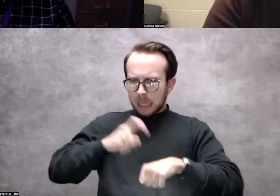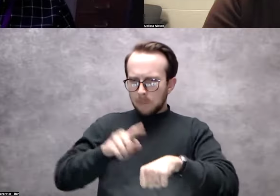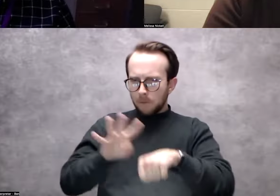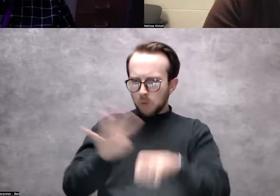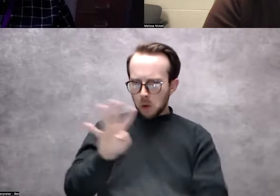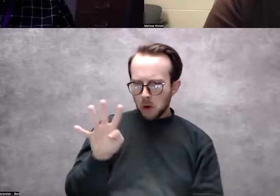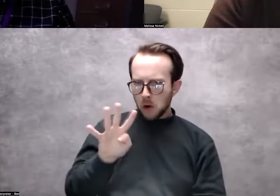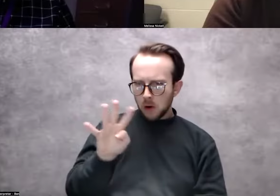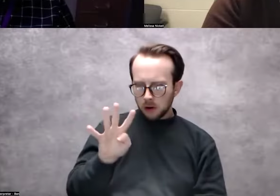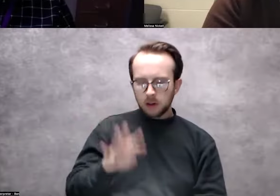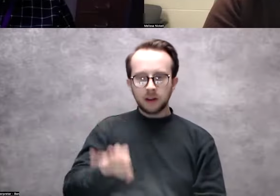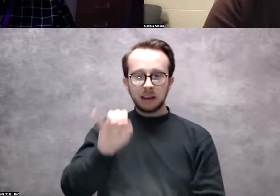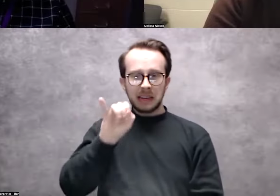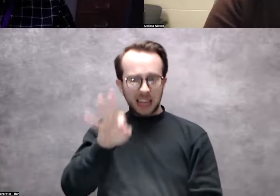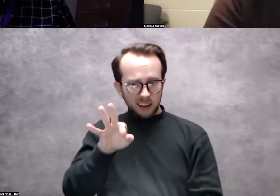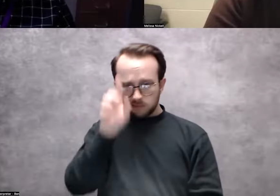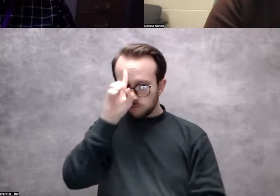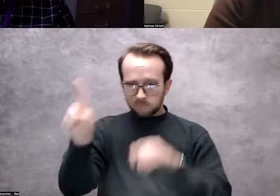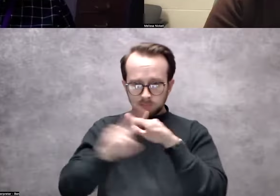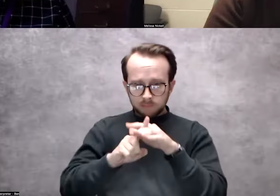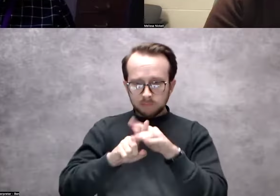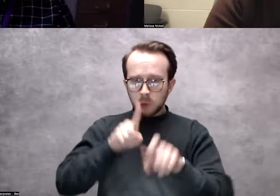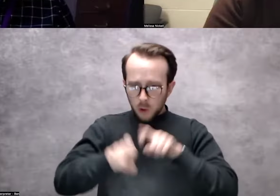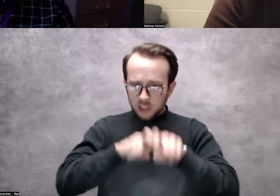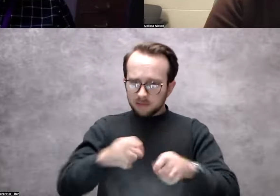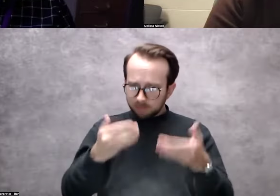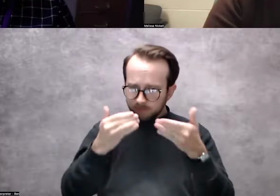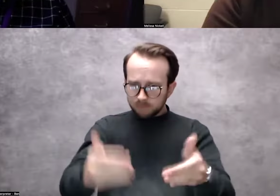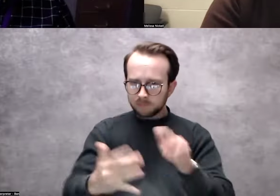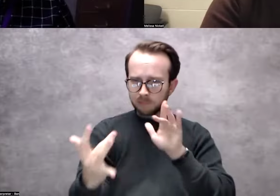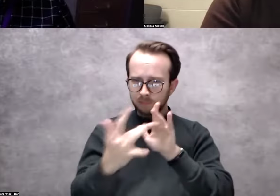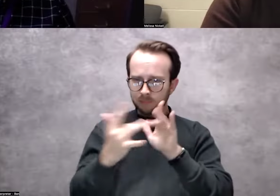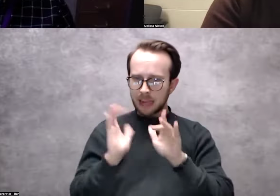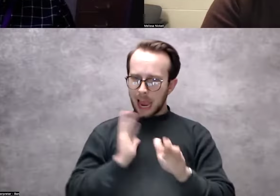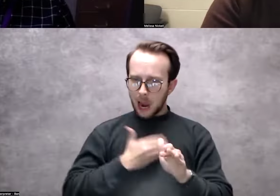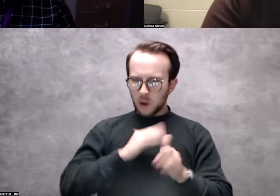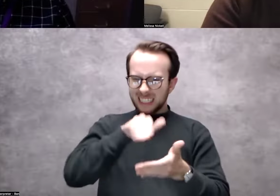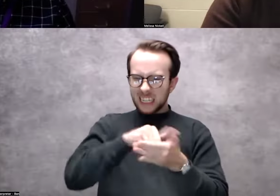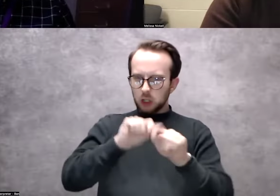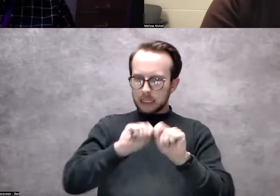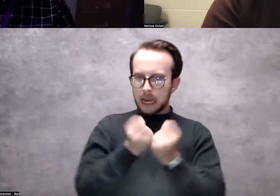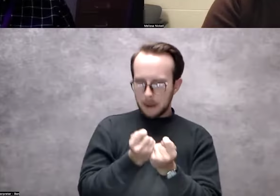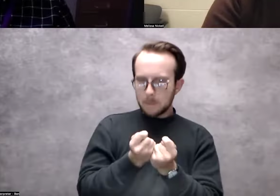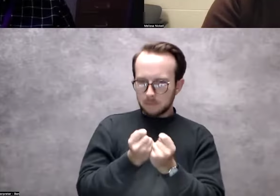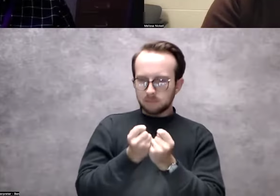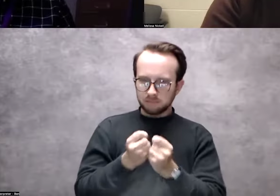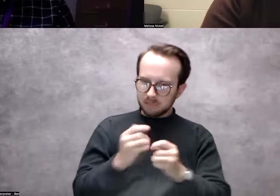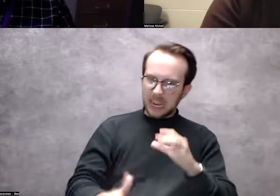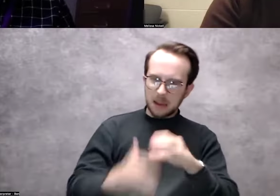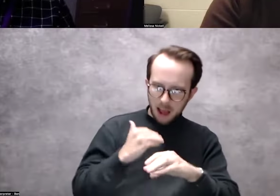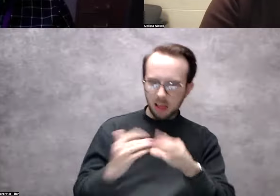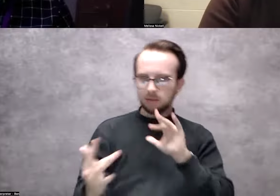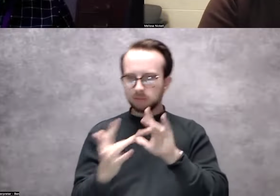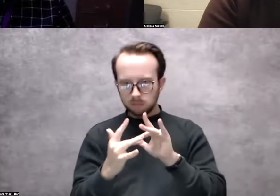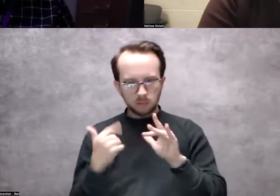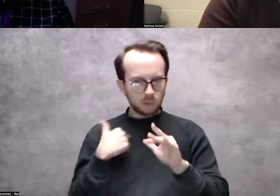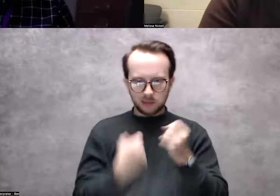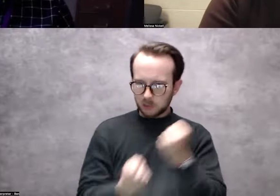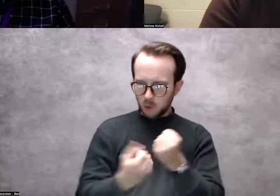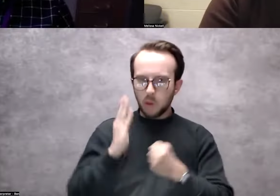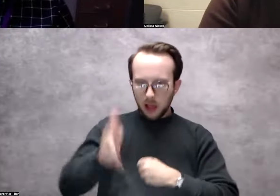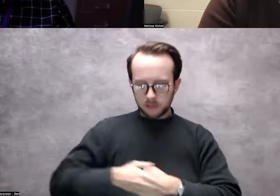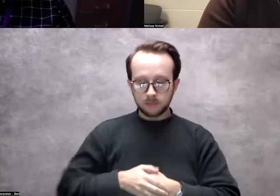you have follow-up questions, you're welcome to reach out to our center team, and we'll be happy to provide support.